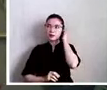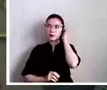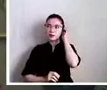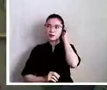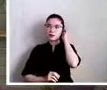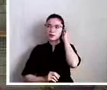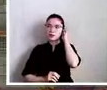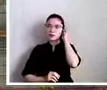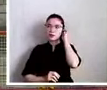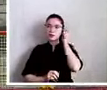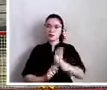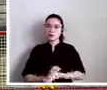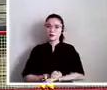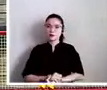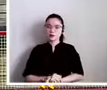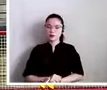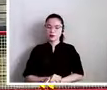Amen.